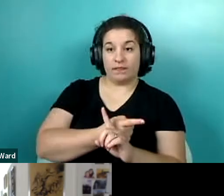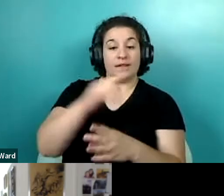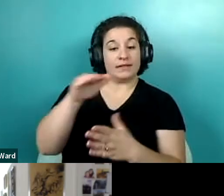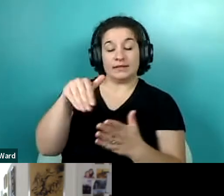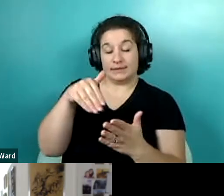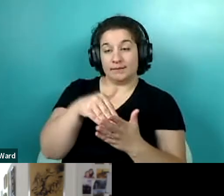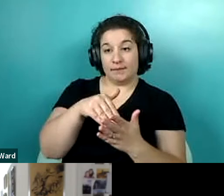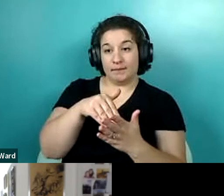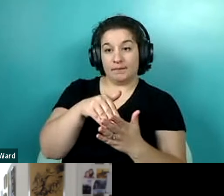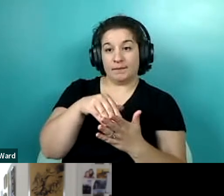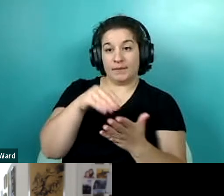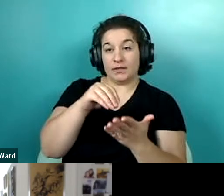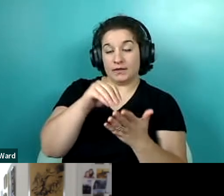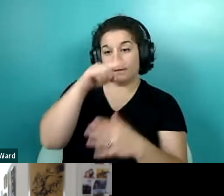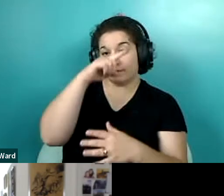college.